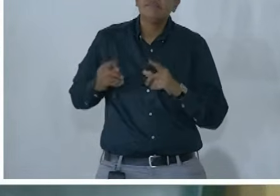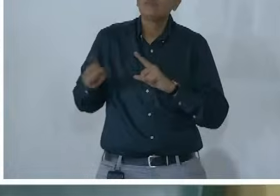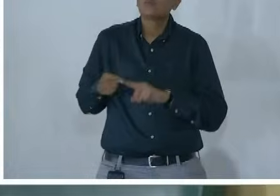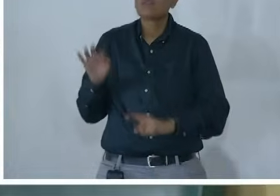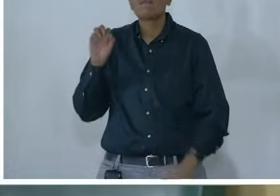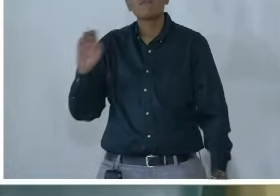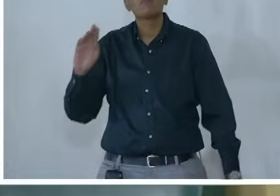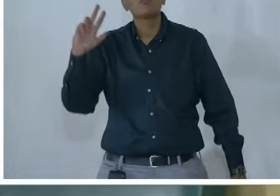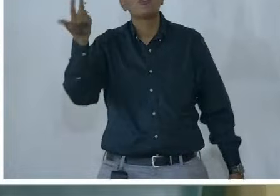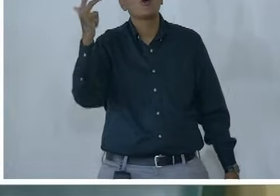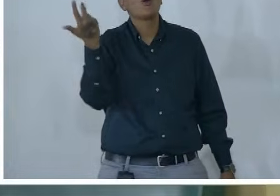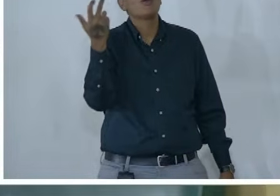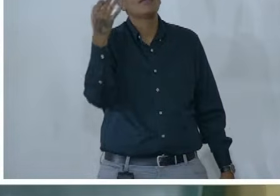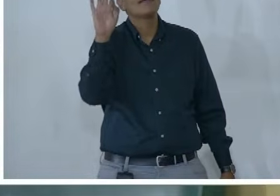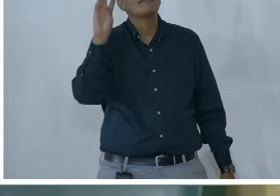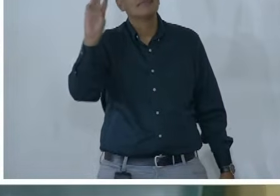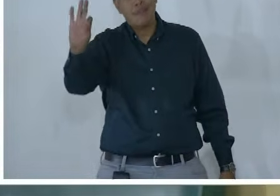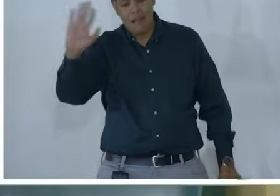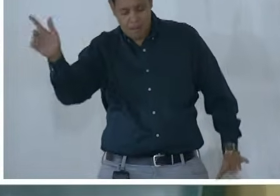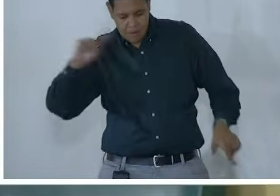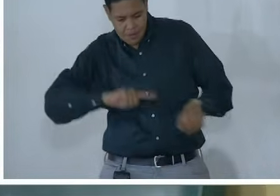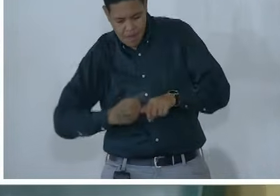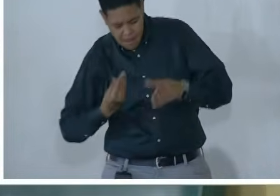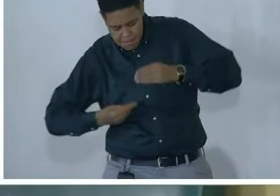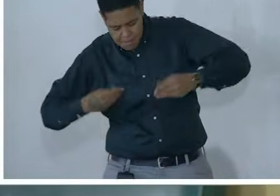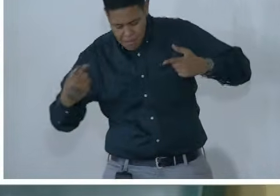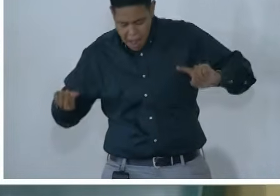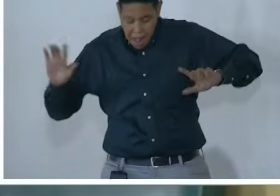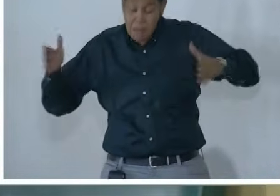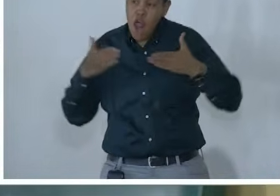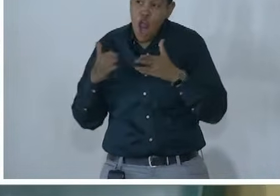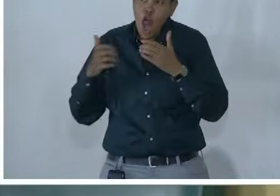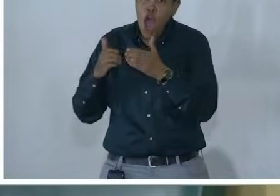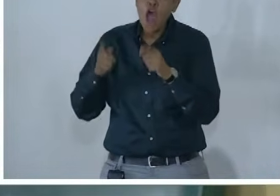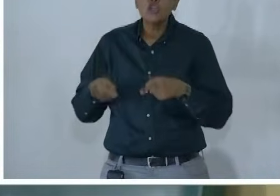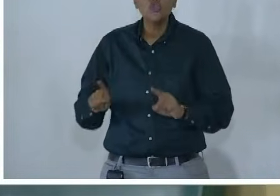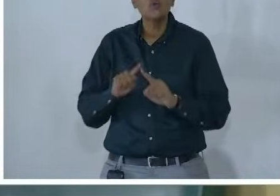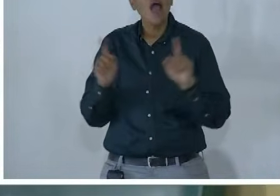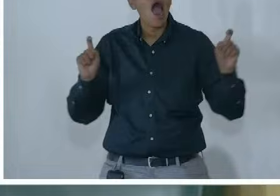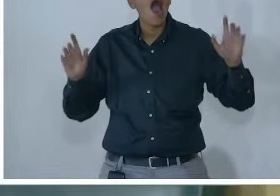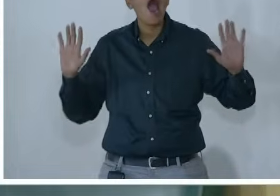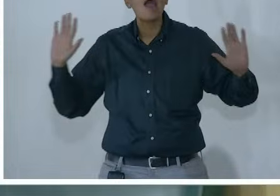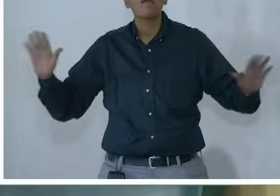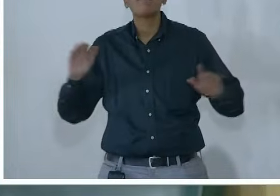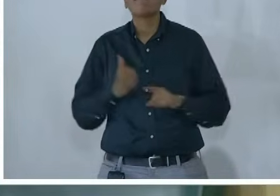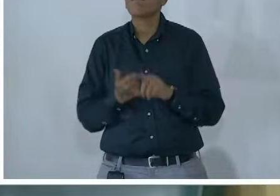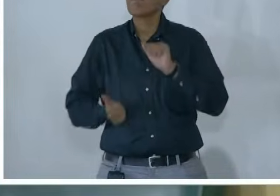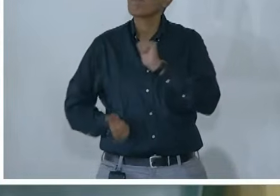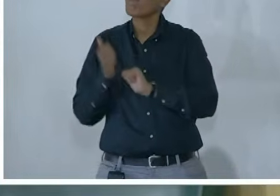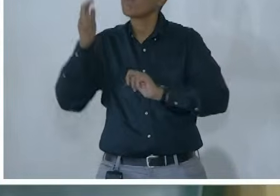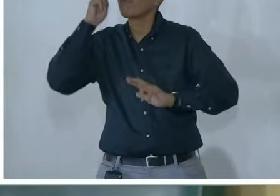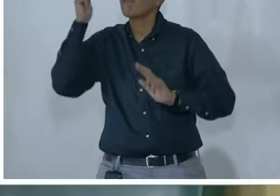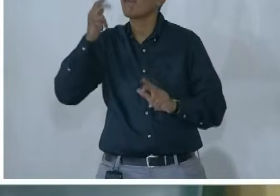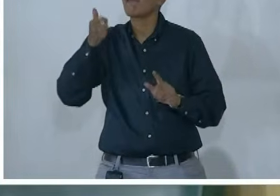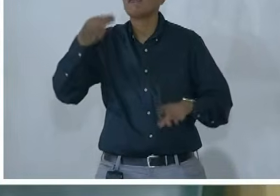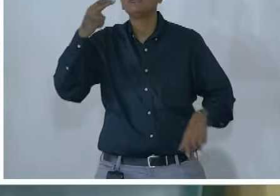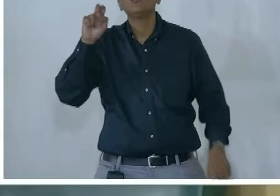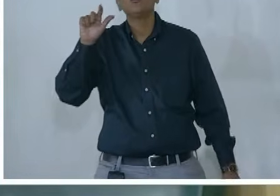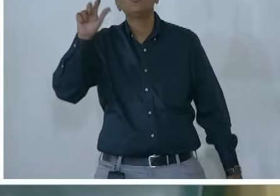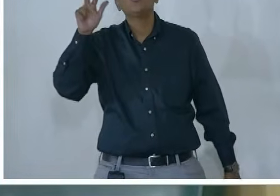February 3rd, 1969. It was launched during the administration of the Most Honorable Hugh